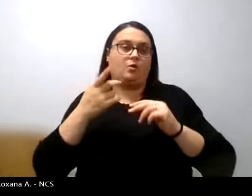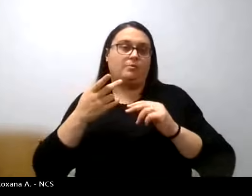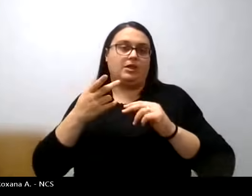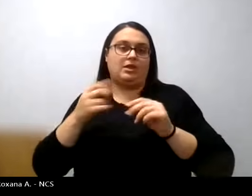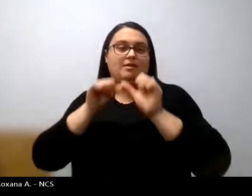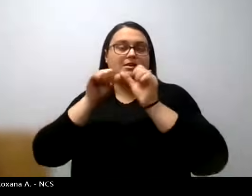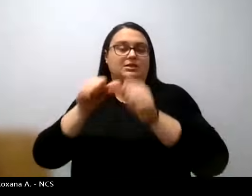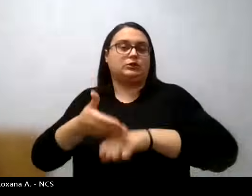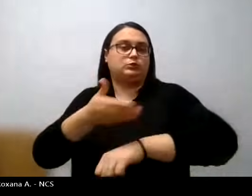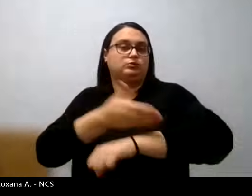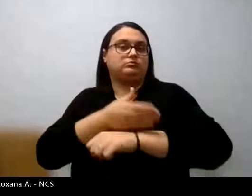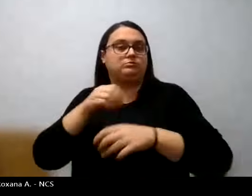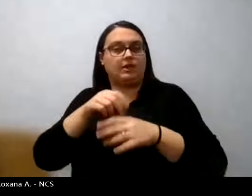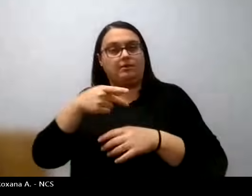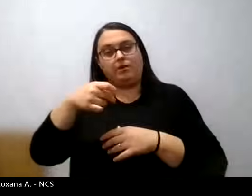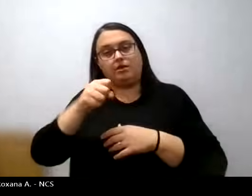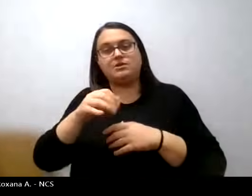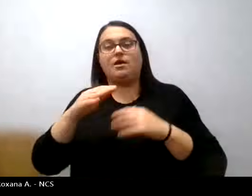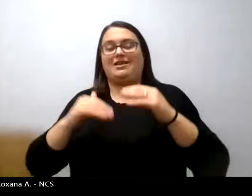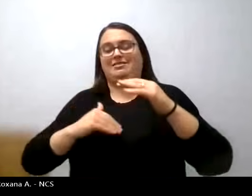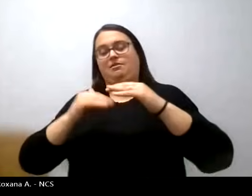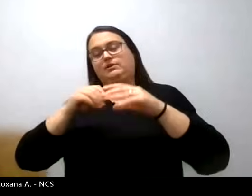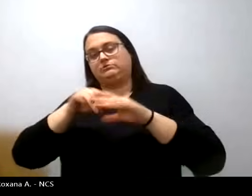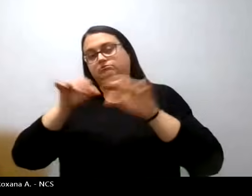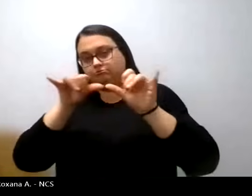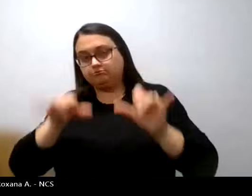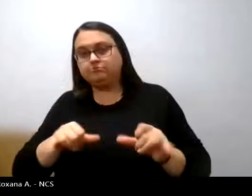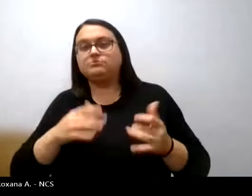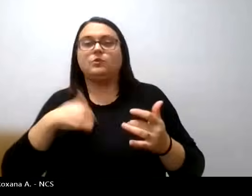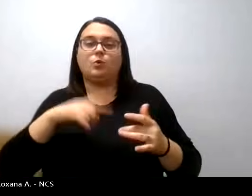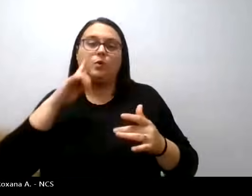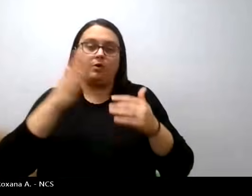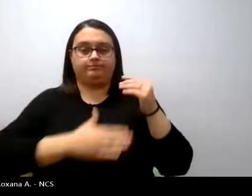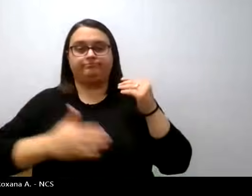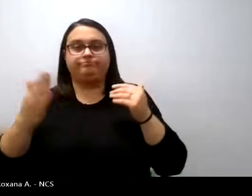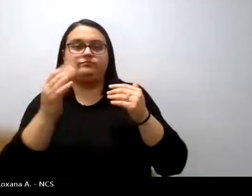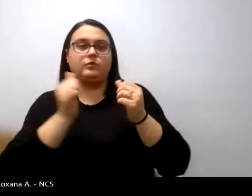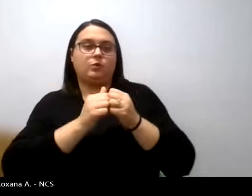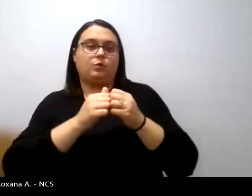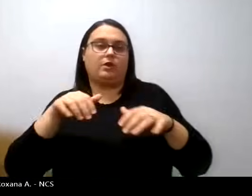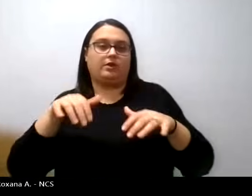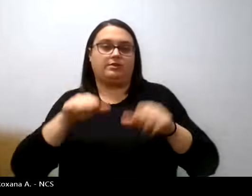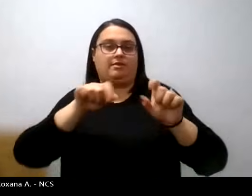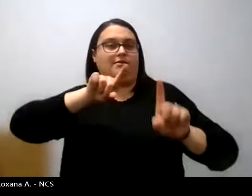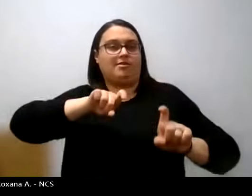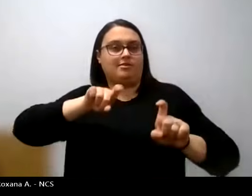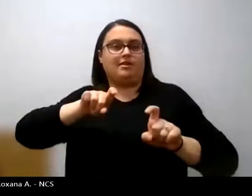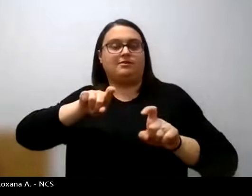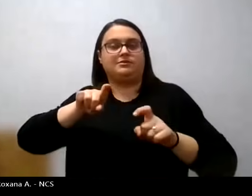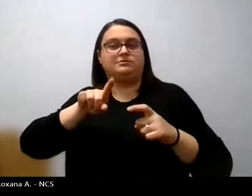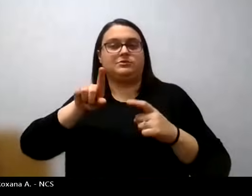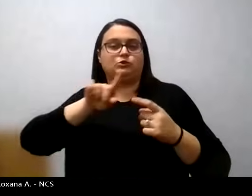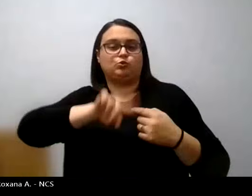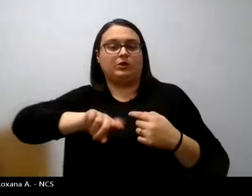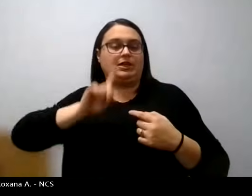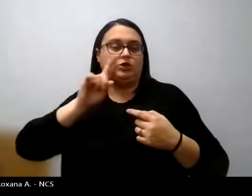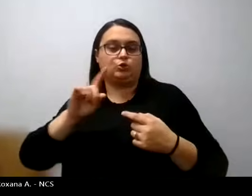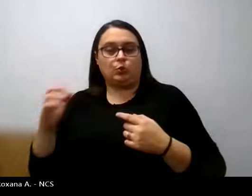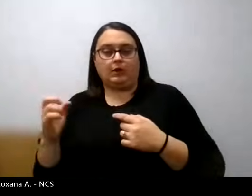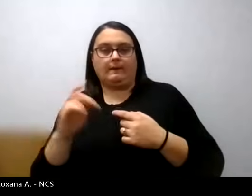in PSI and tank elevations in the system. And we'll move forward with taking those additional samples as needed to get back